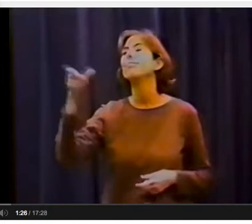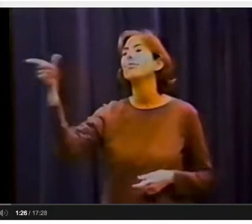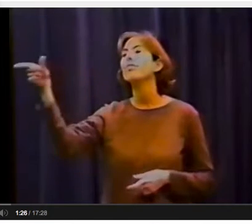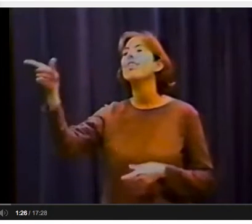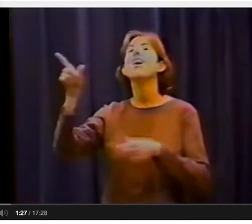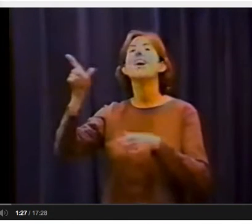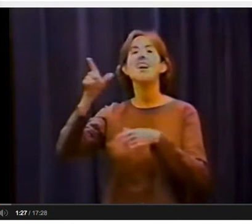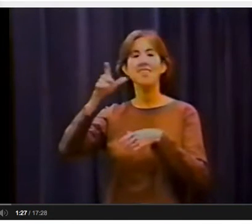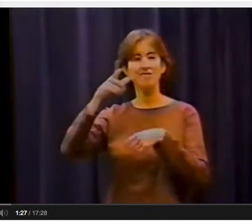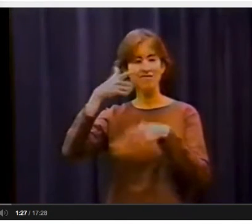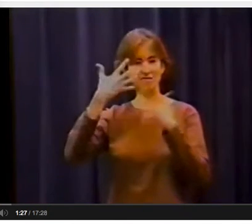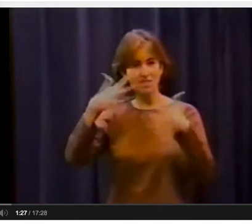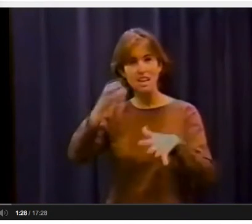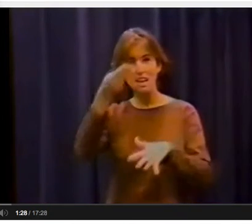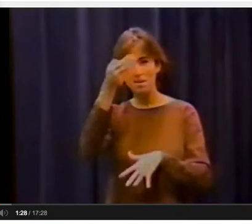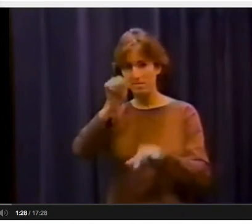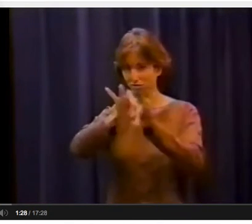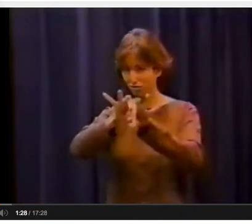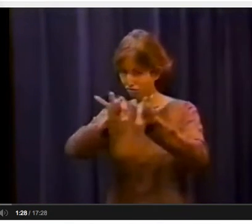teach ASL,